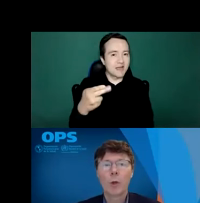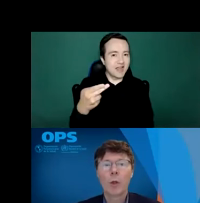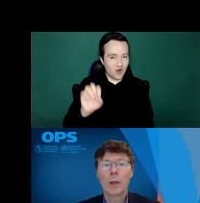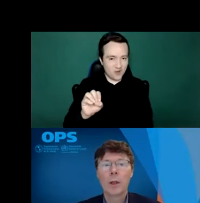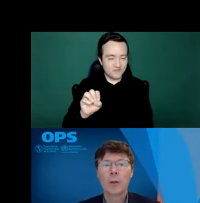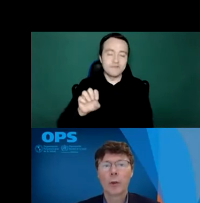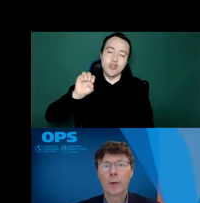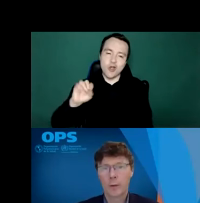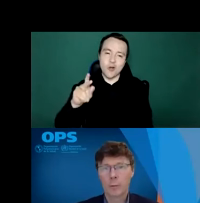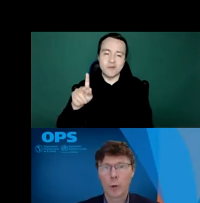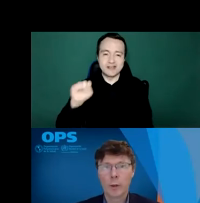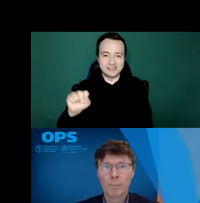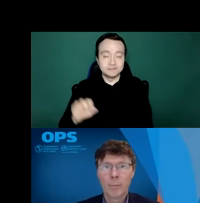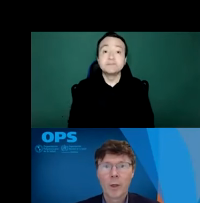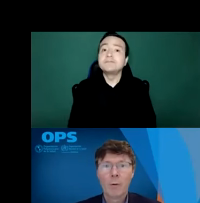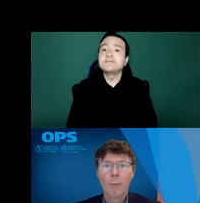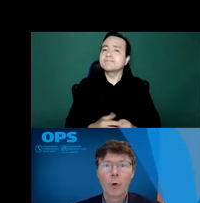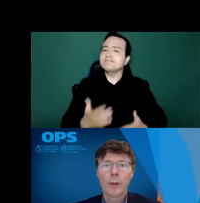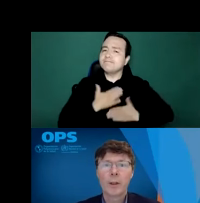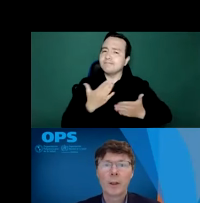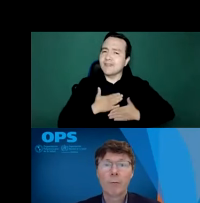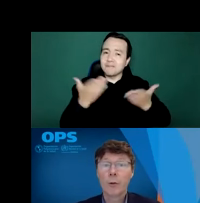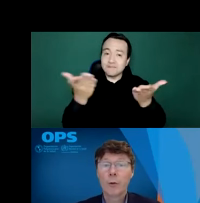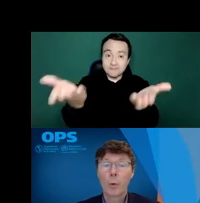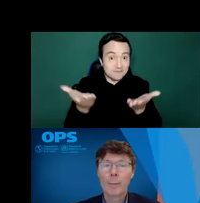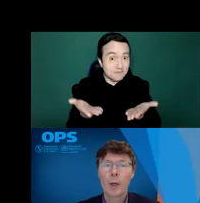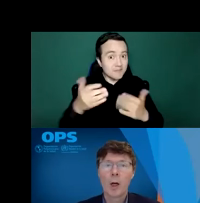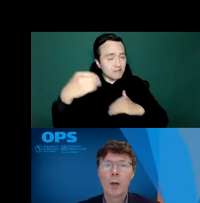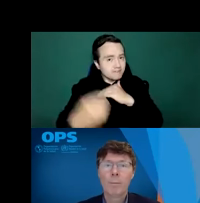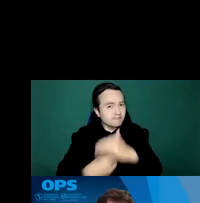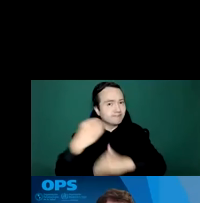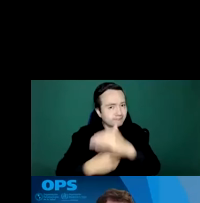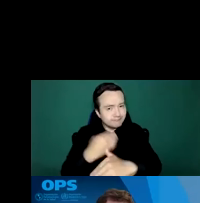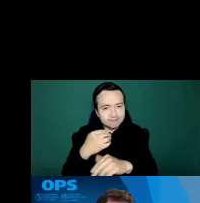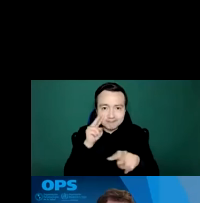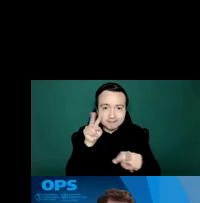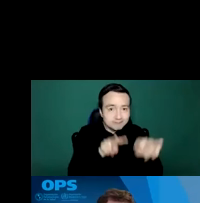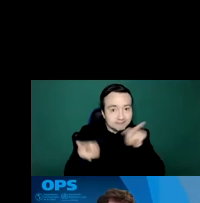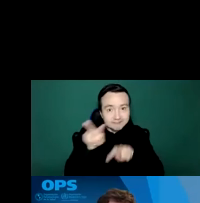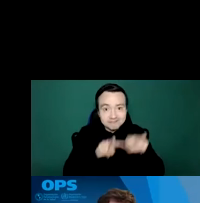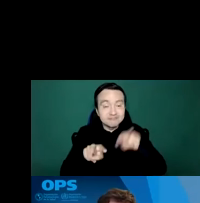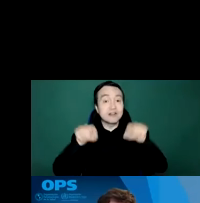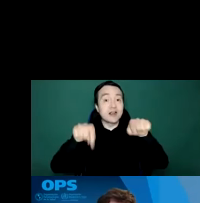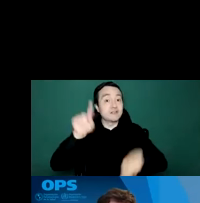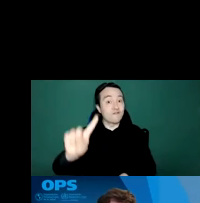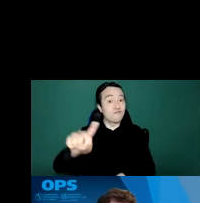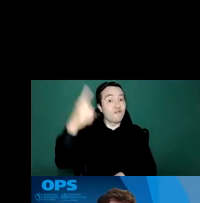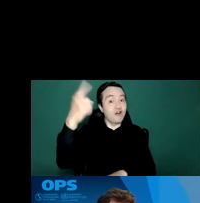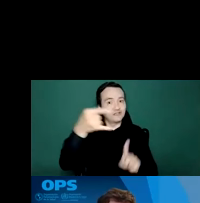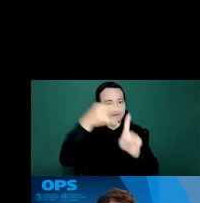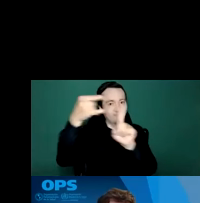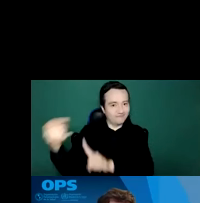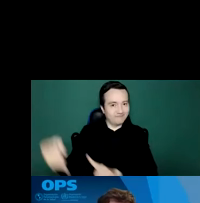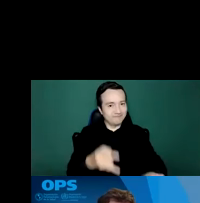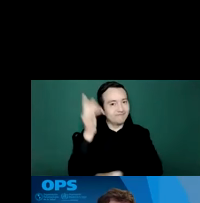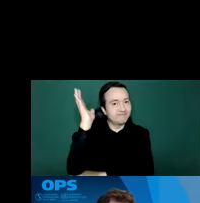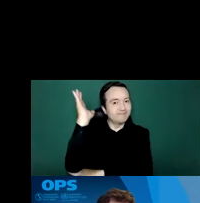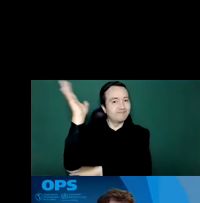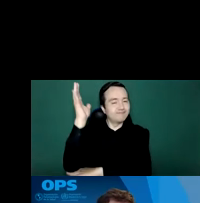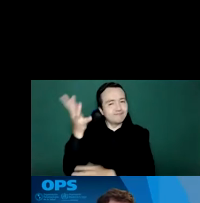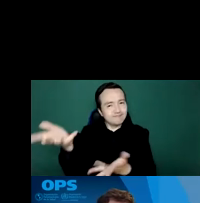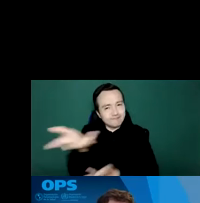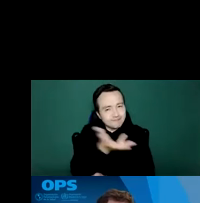you all join us this morning for the first webinar on the Essential Public Health Functions